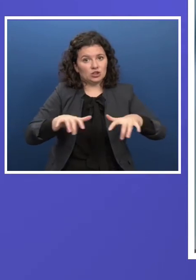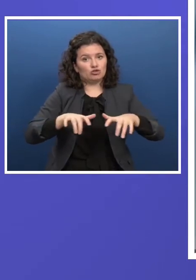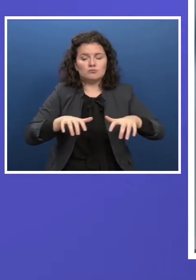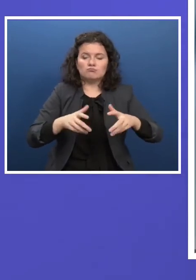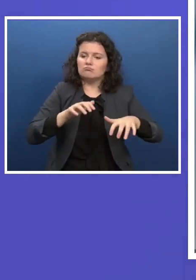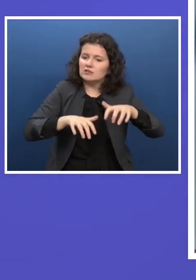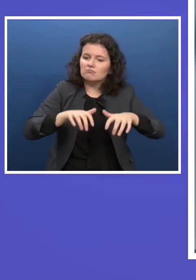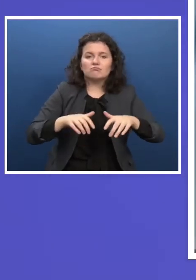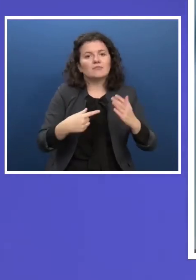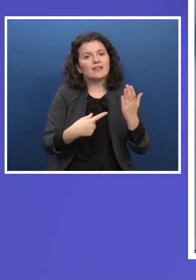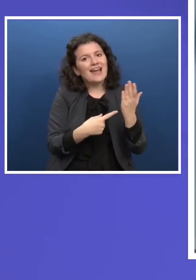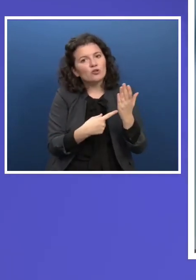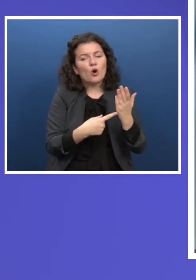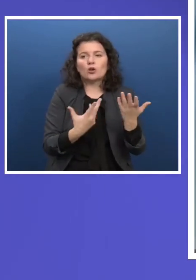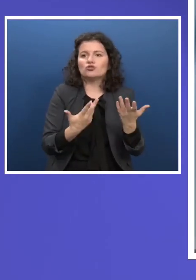digital intensive